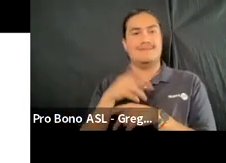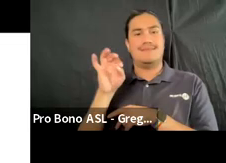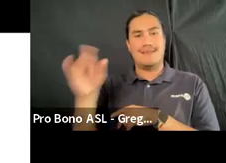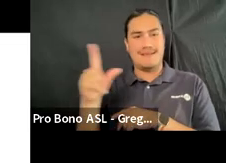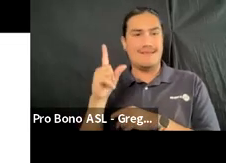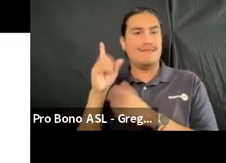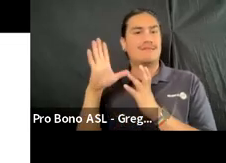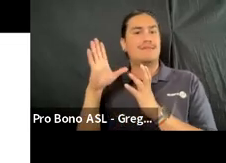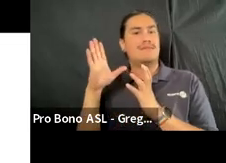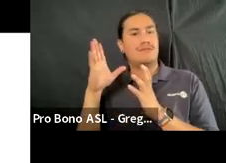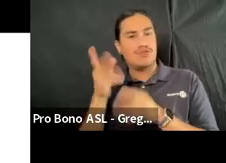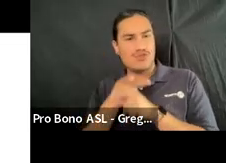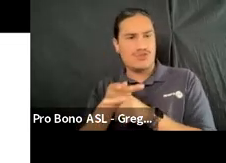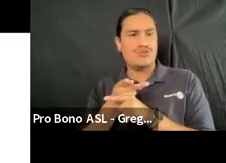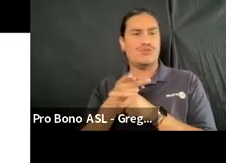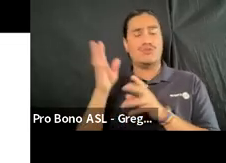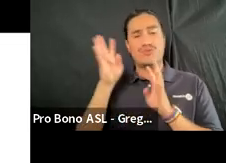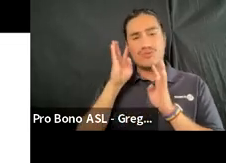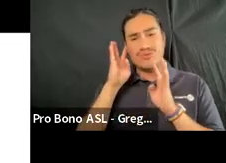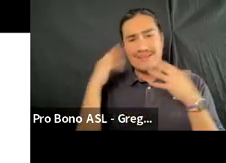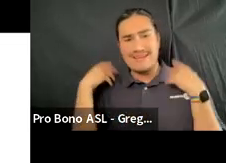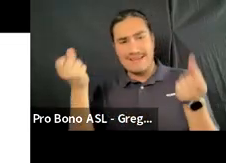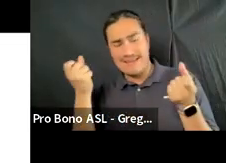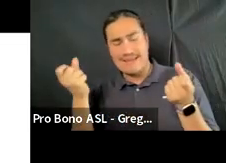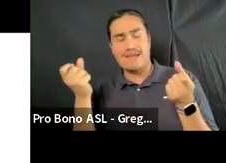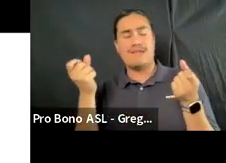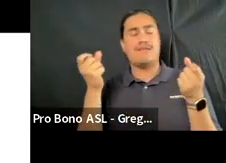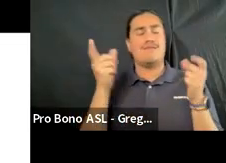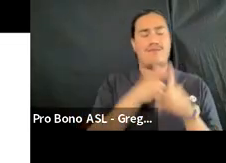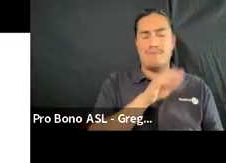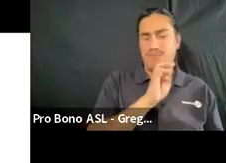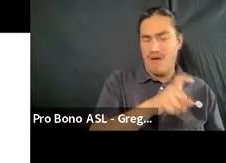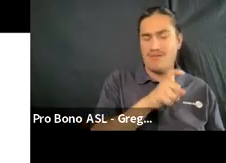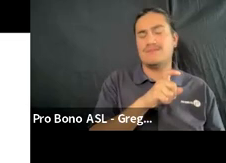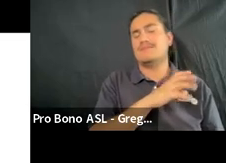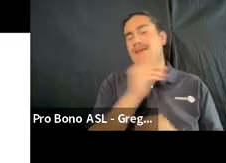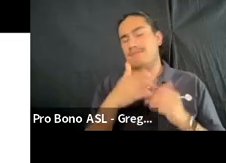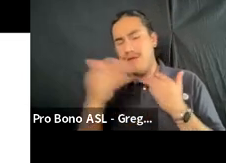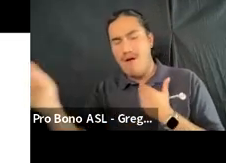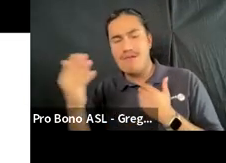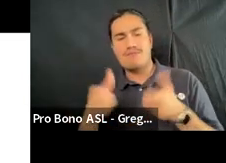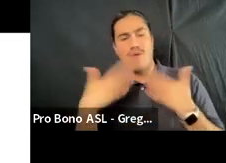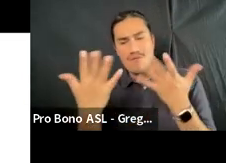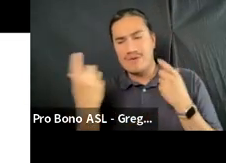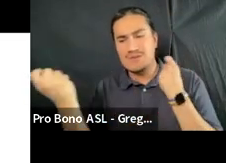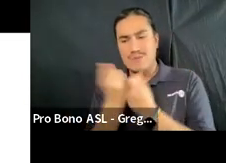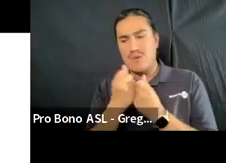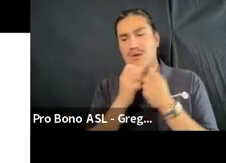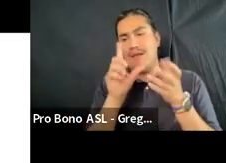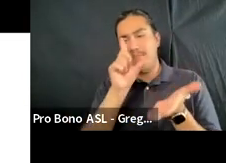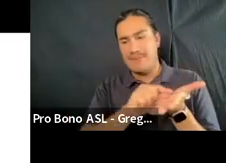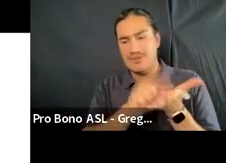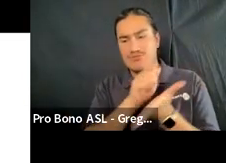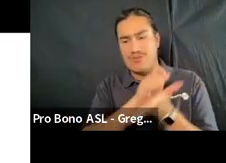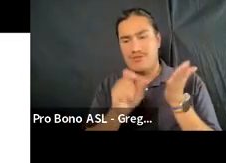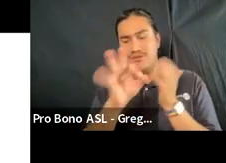communal healing, literacy, creativity, and equity for the Bronx and beyond by offering support and publishing writers of